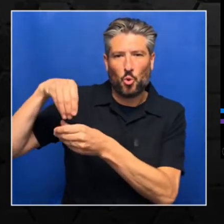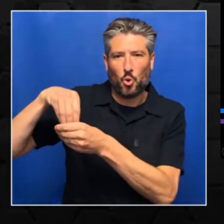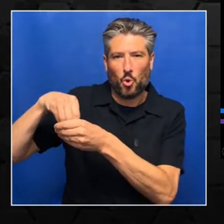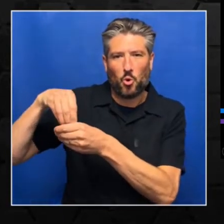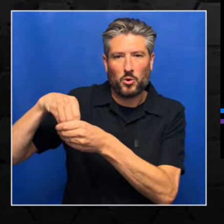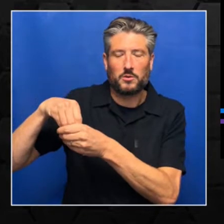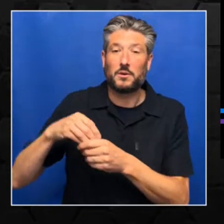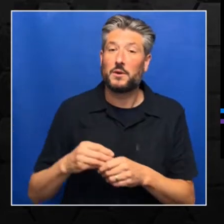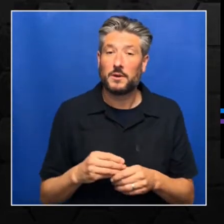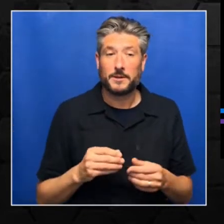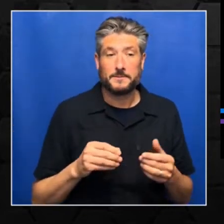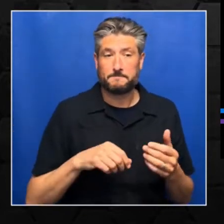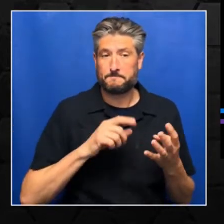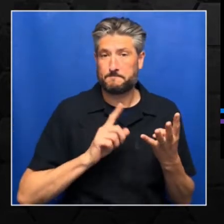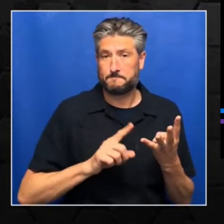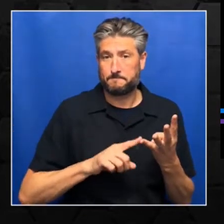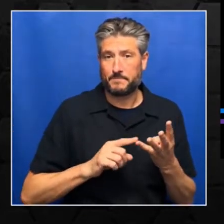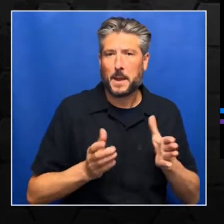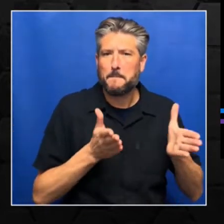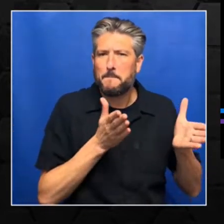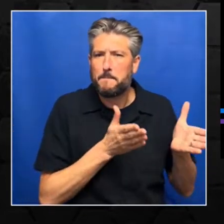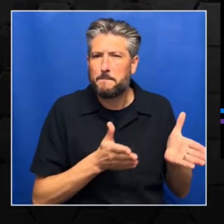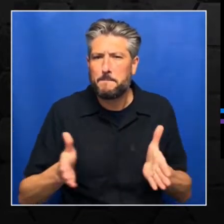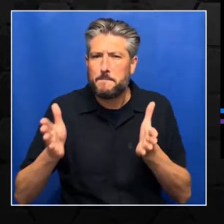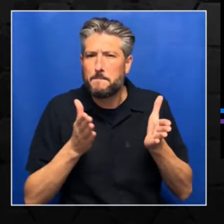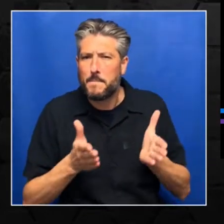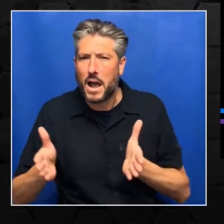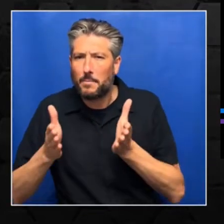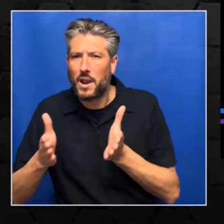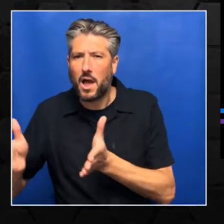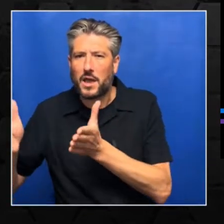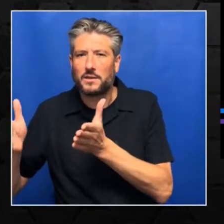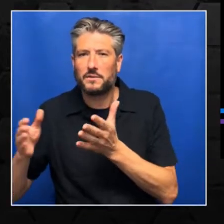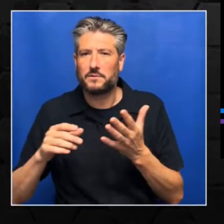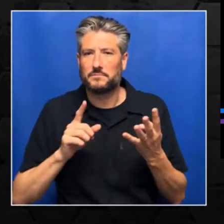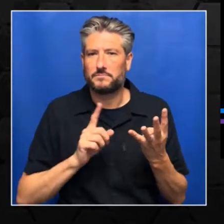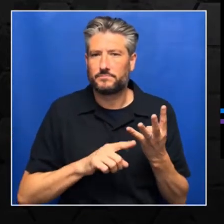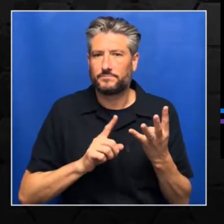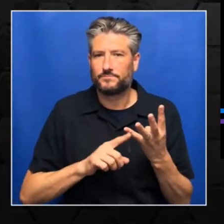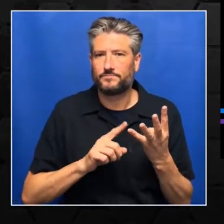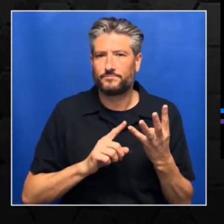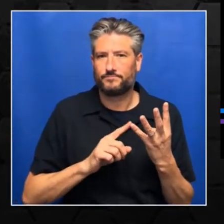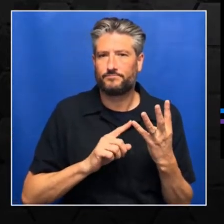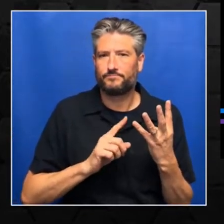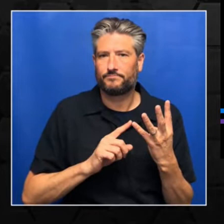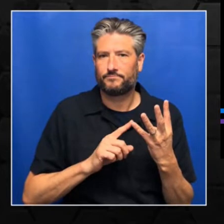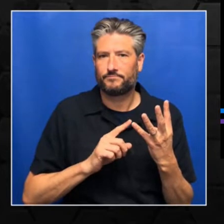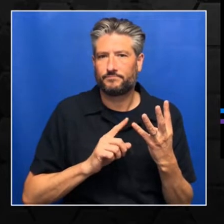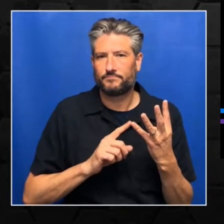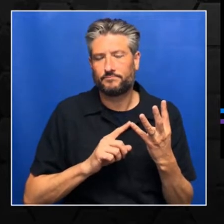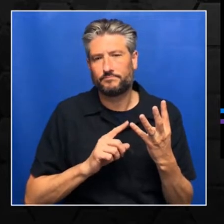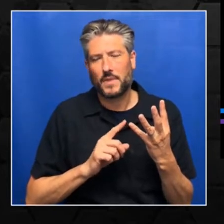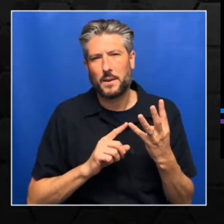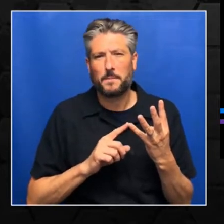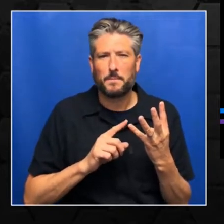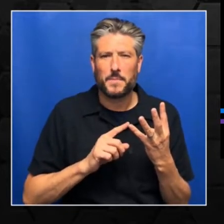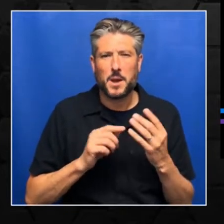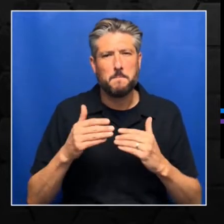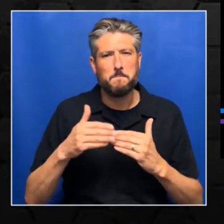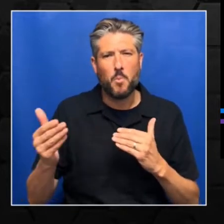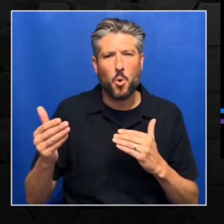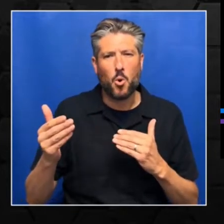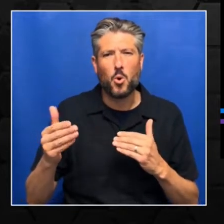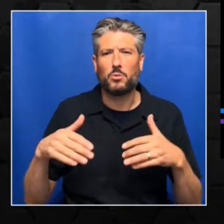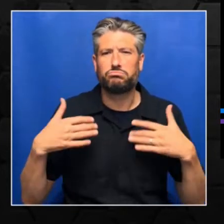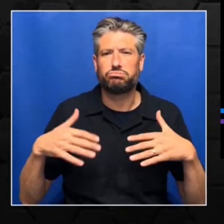Pipelines is like is like for the pros. I would say for the pros who know exactly what they're doing and they